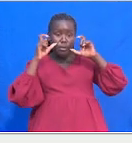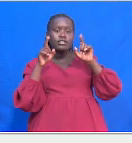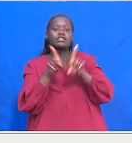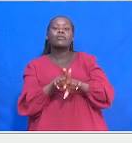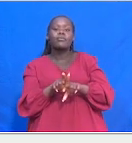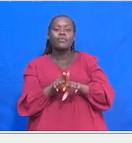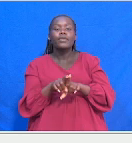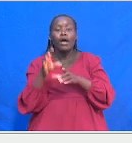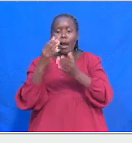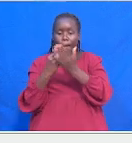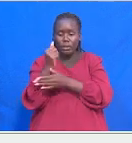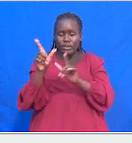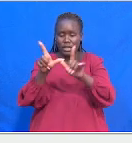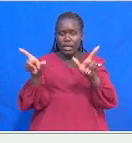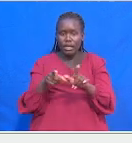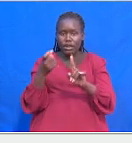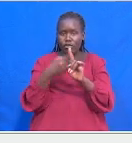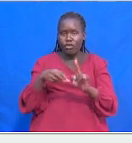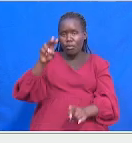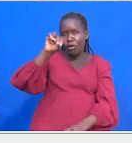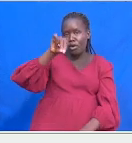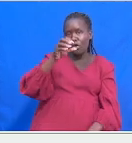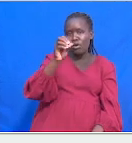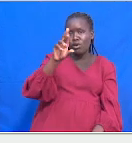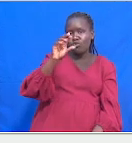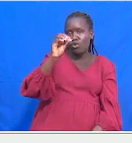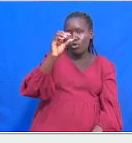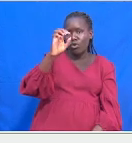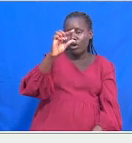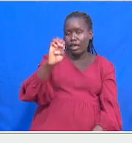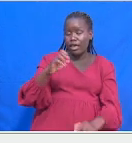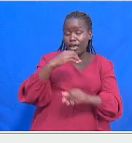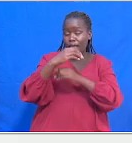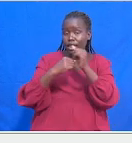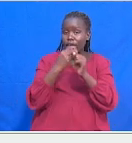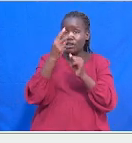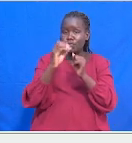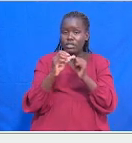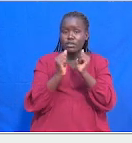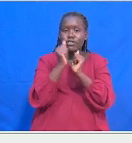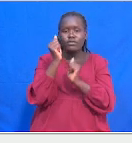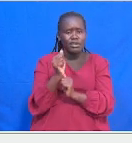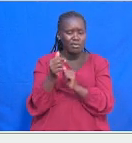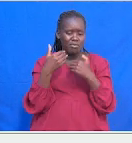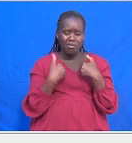I bought this land from the Honorable Njoroge Wainaina in 2015. I was not even a member of